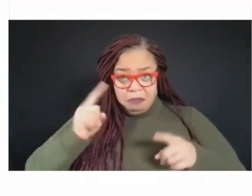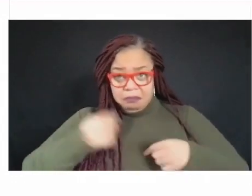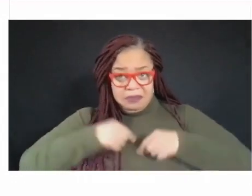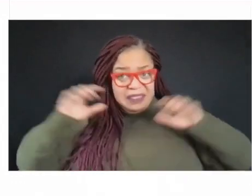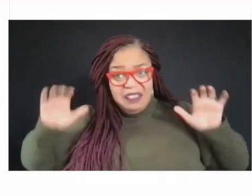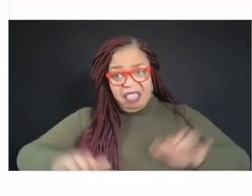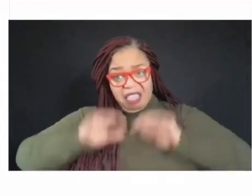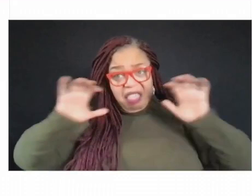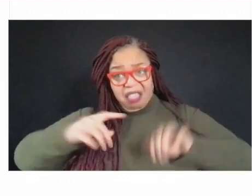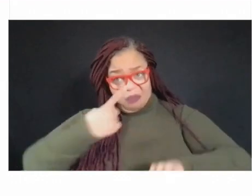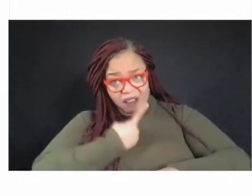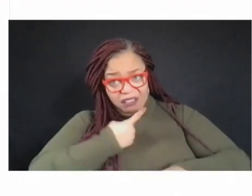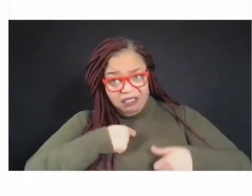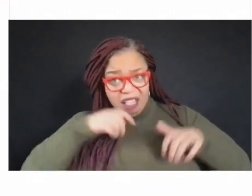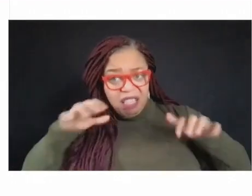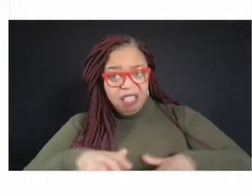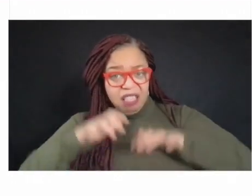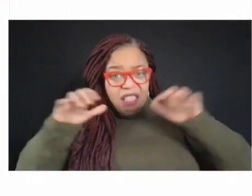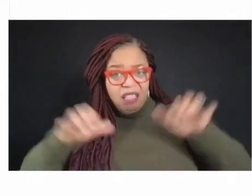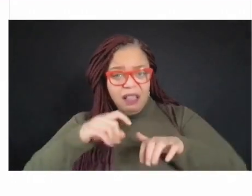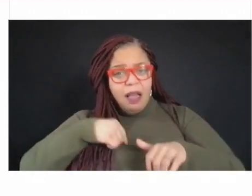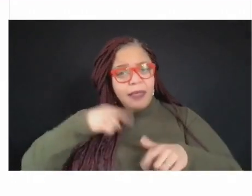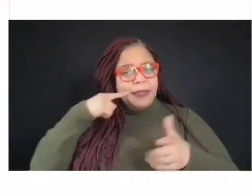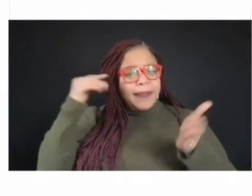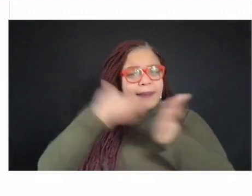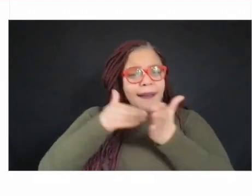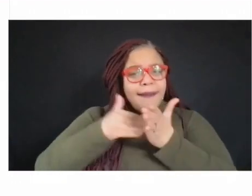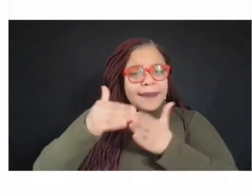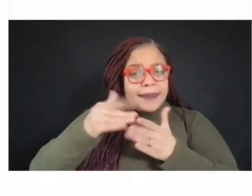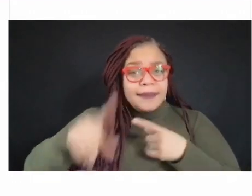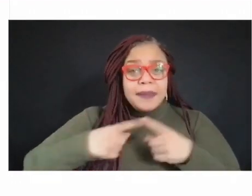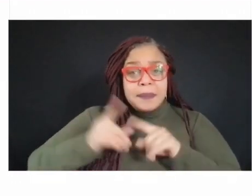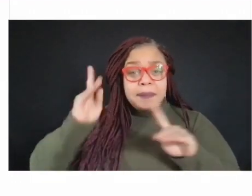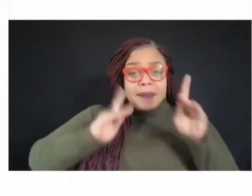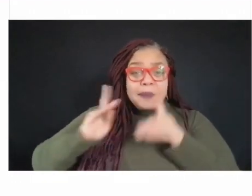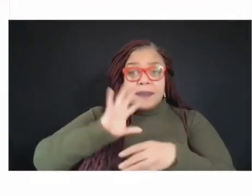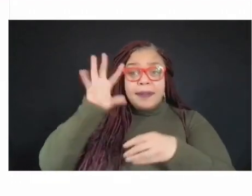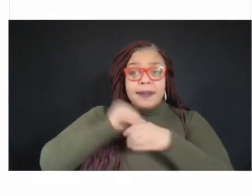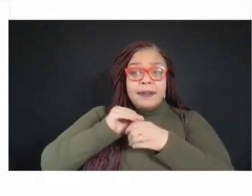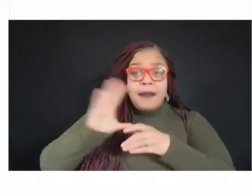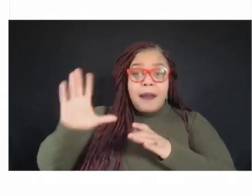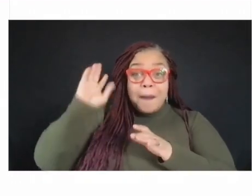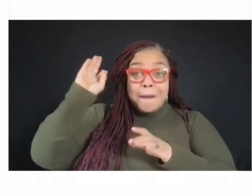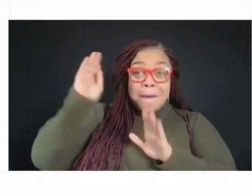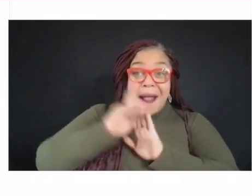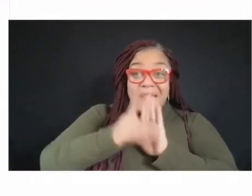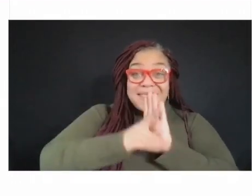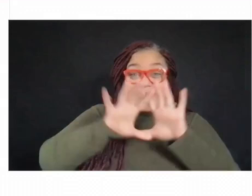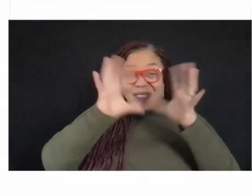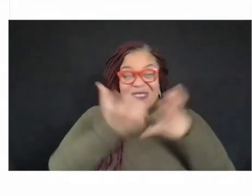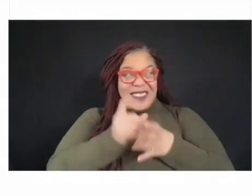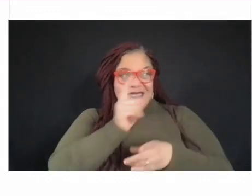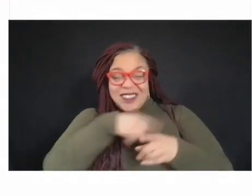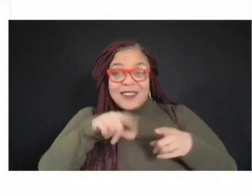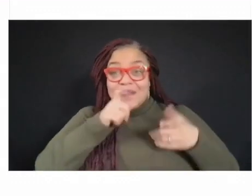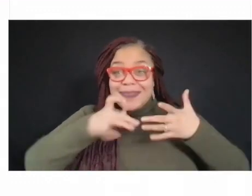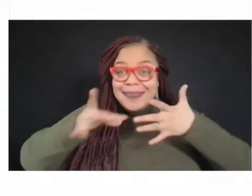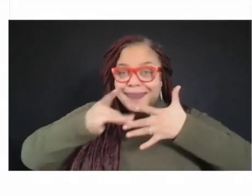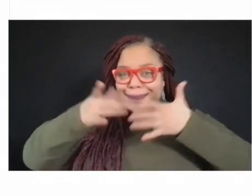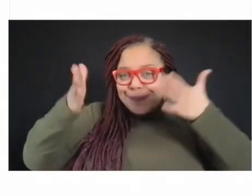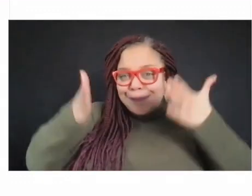when people in the policy world or leaders say, I know how to communicate, how is